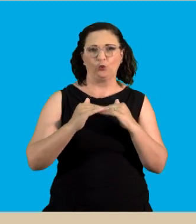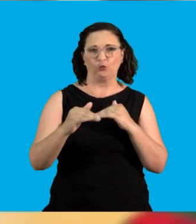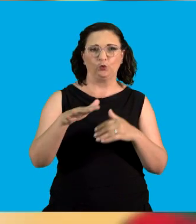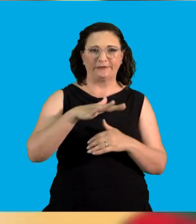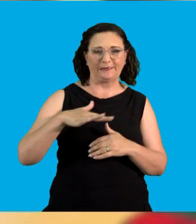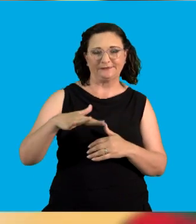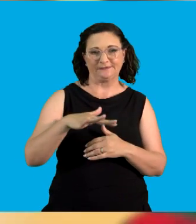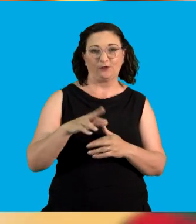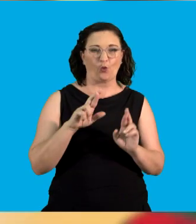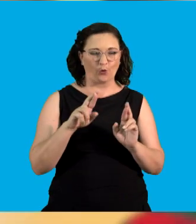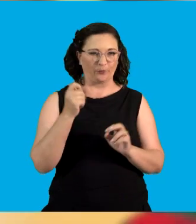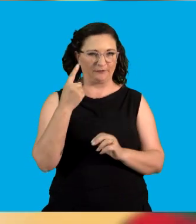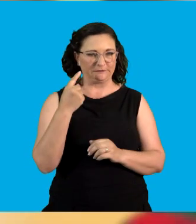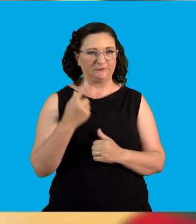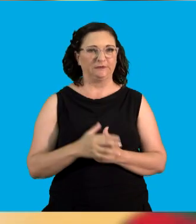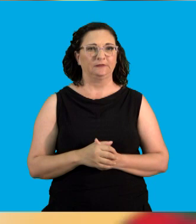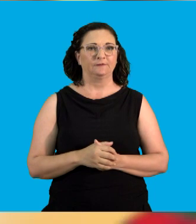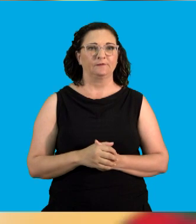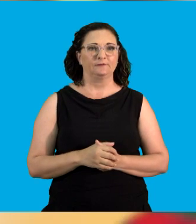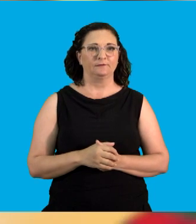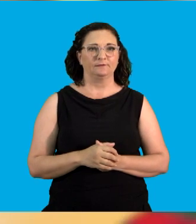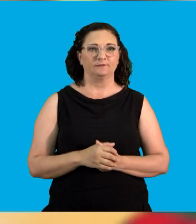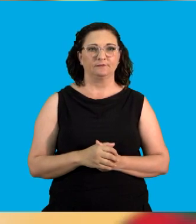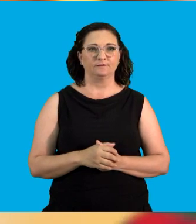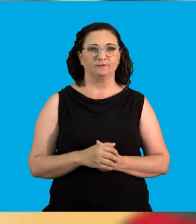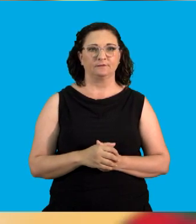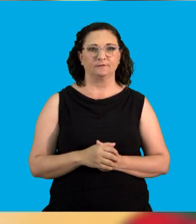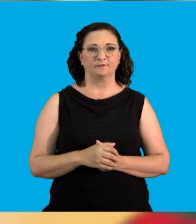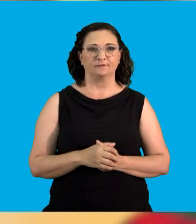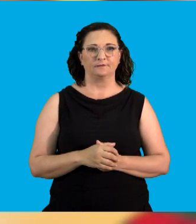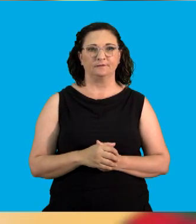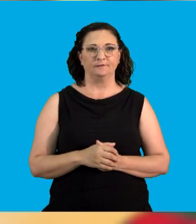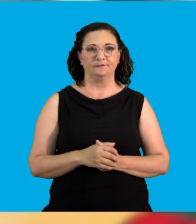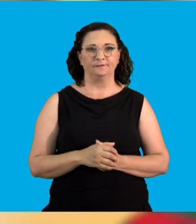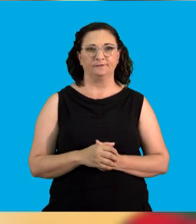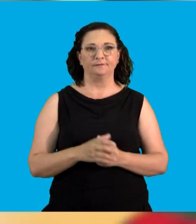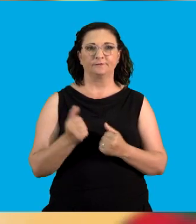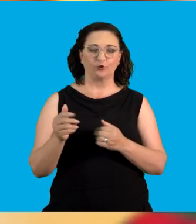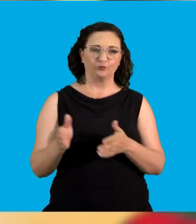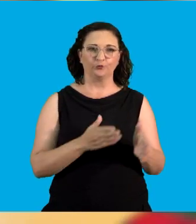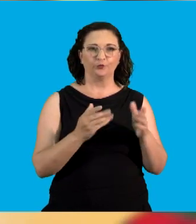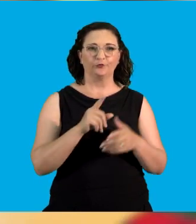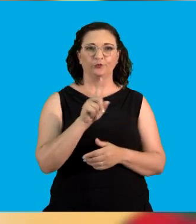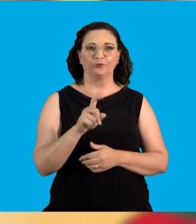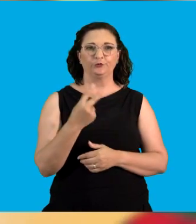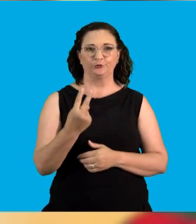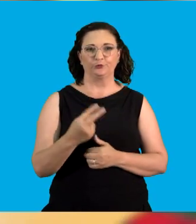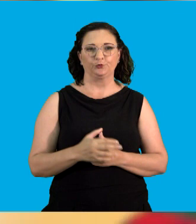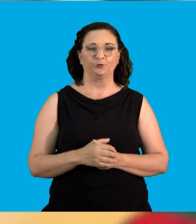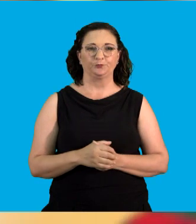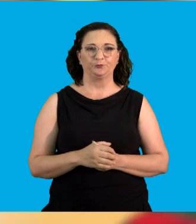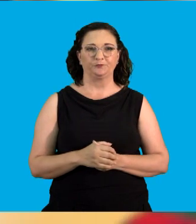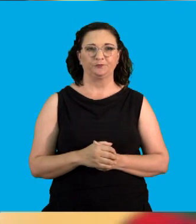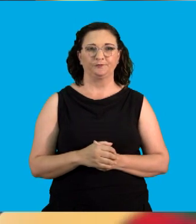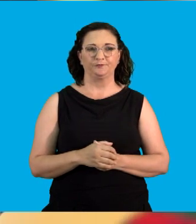disc, okay? I hope we understand that, where that concept comes from. Now let us move on to question number